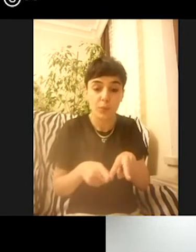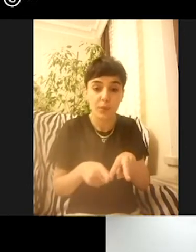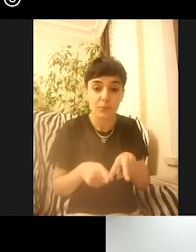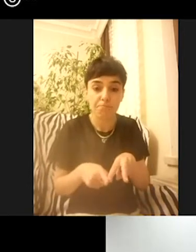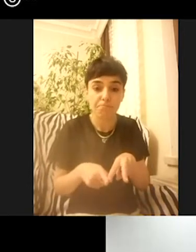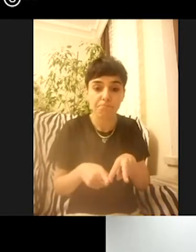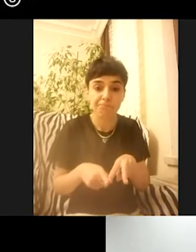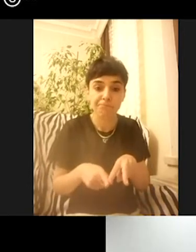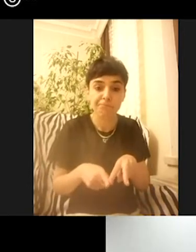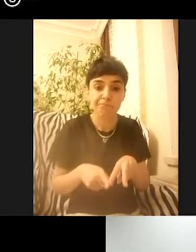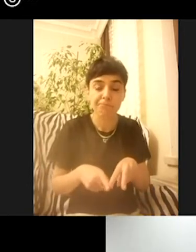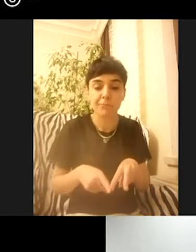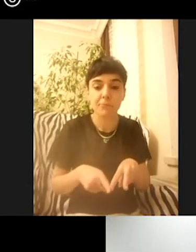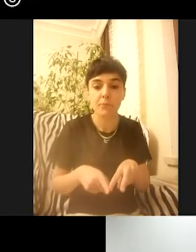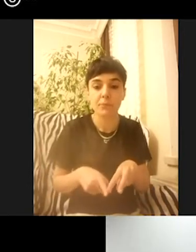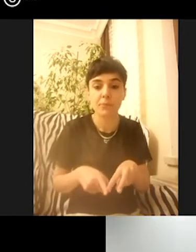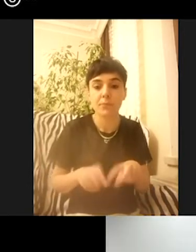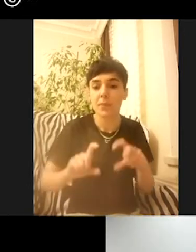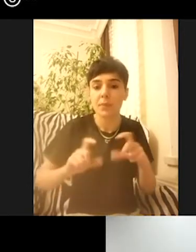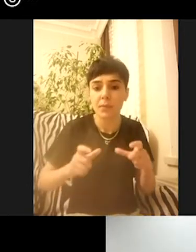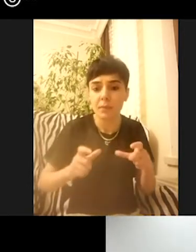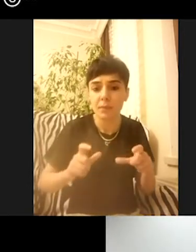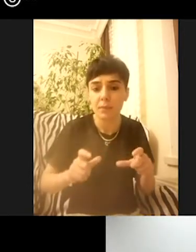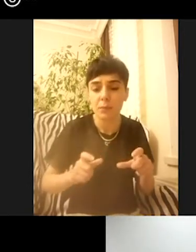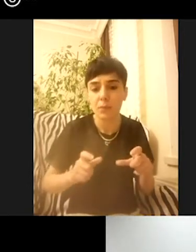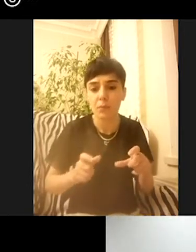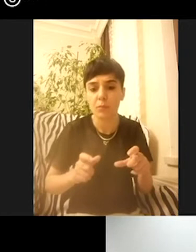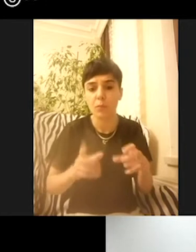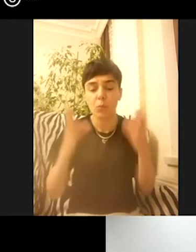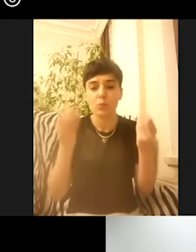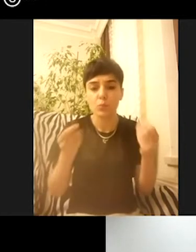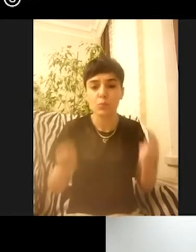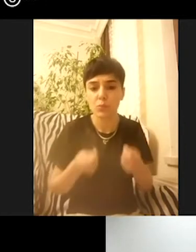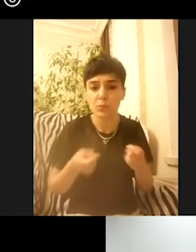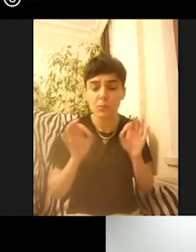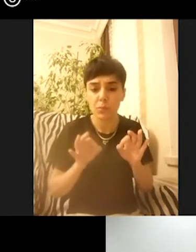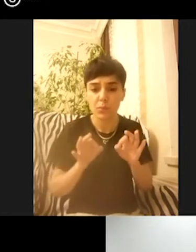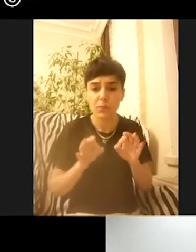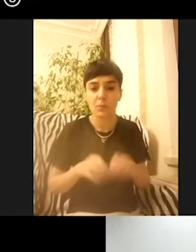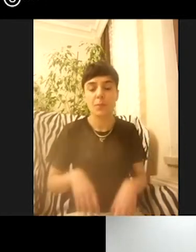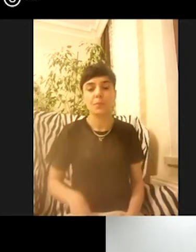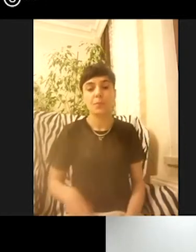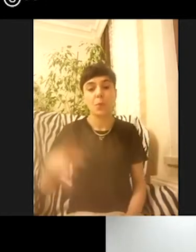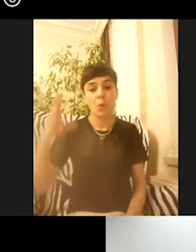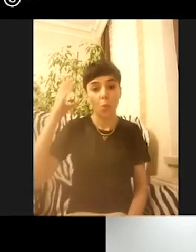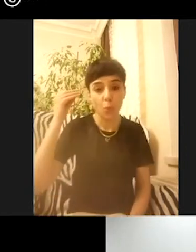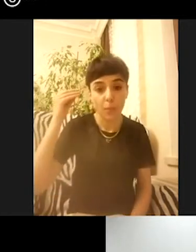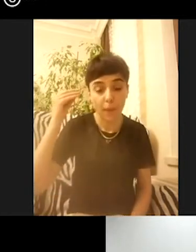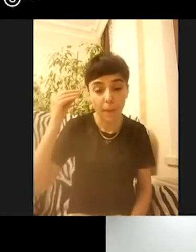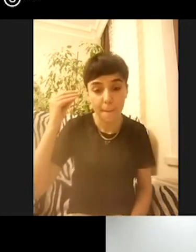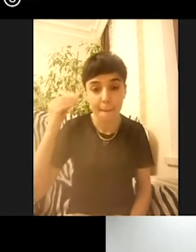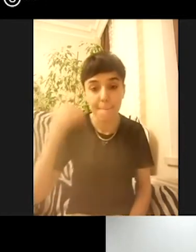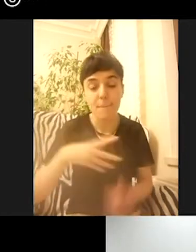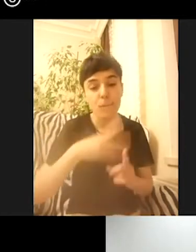queers and queer supporting individuals in the Netherlands, are in solidarity with Turkish activists or LGBT community, you